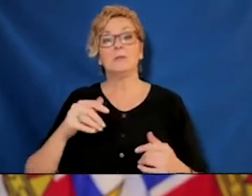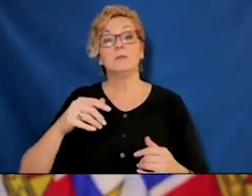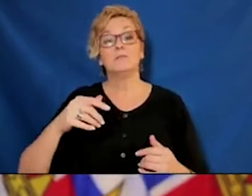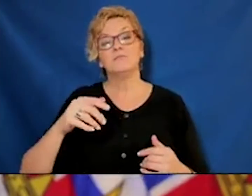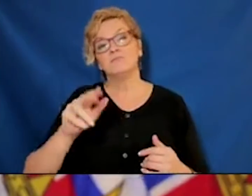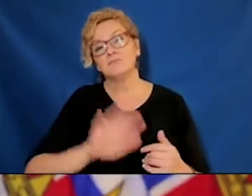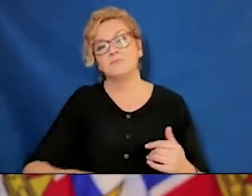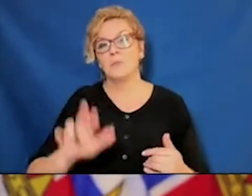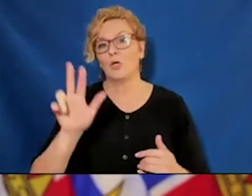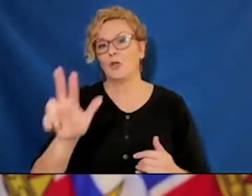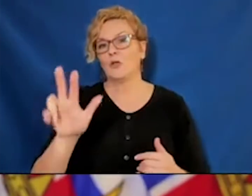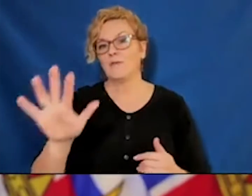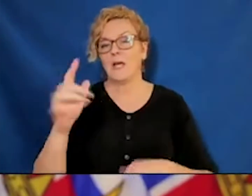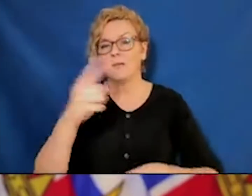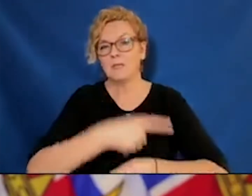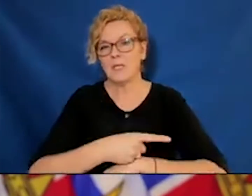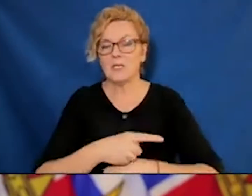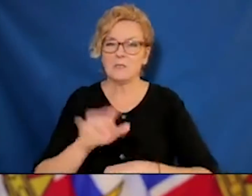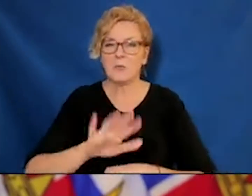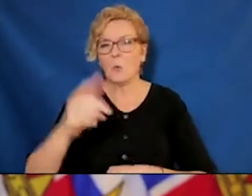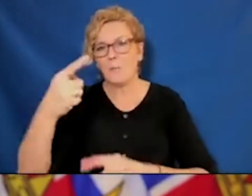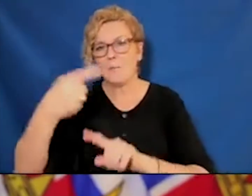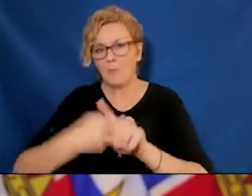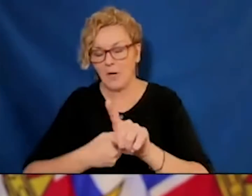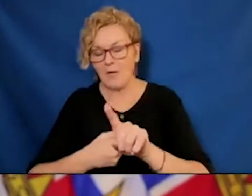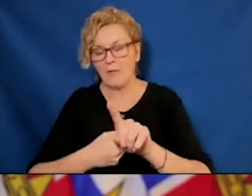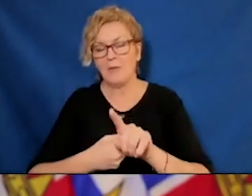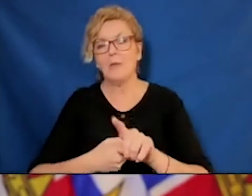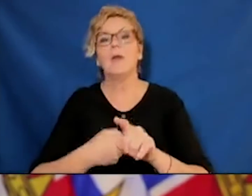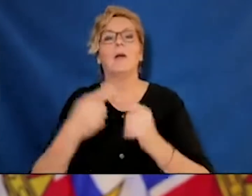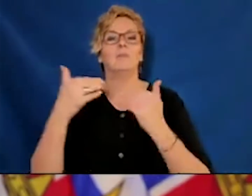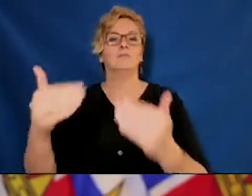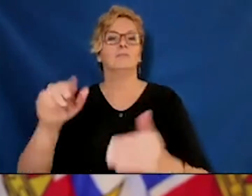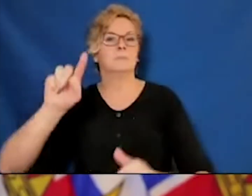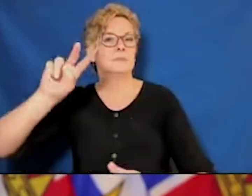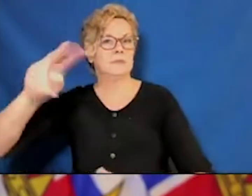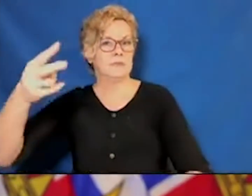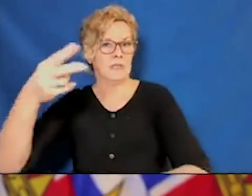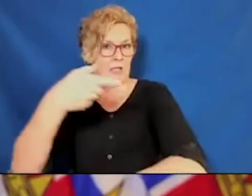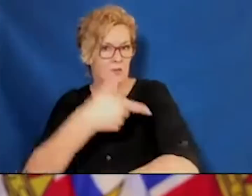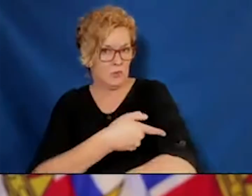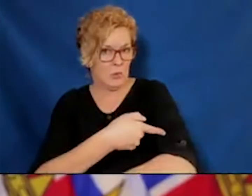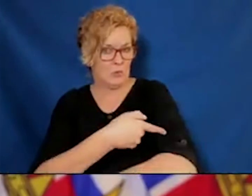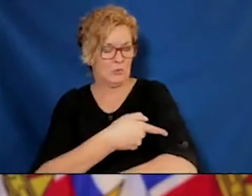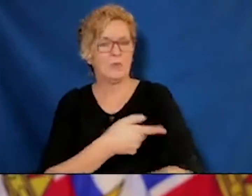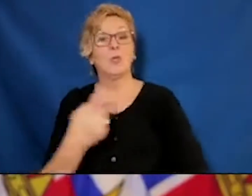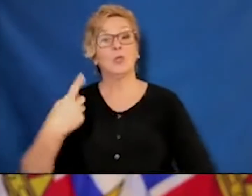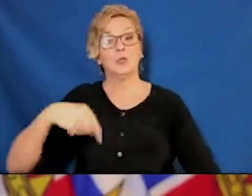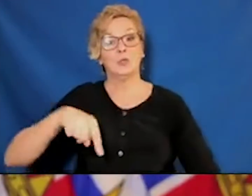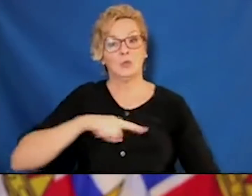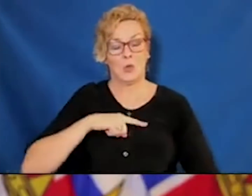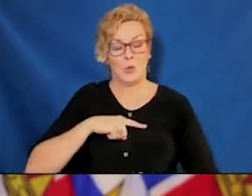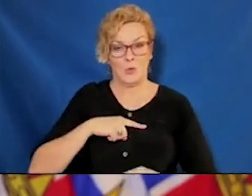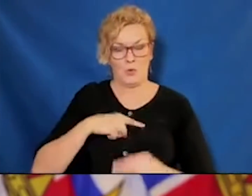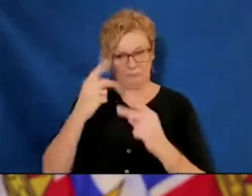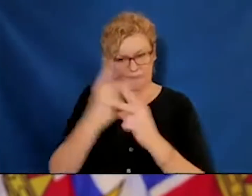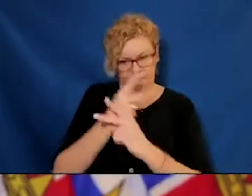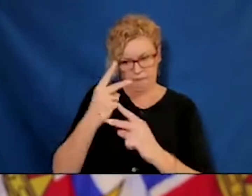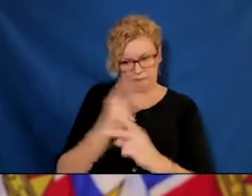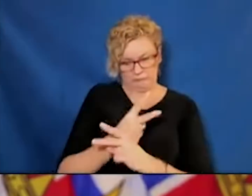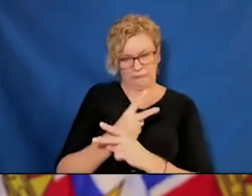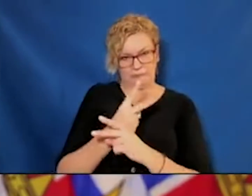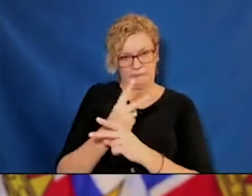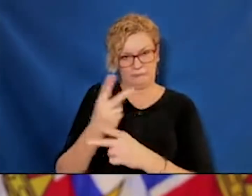that the vaccine that we are receiving, will be receiving, if it comes, as we've been guaranteed or we've been told, will